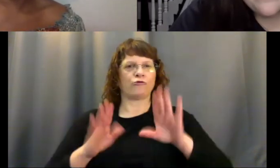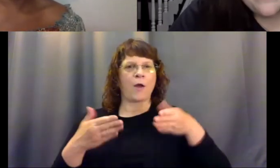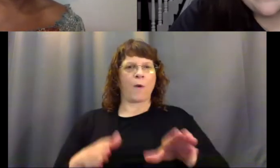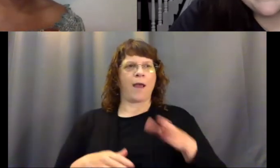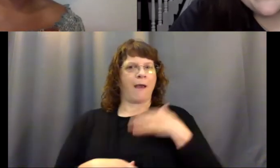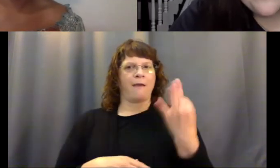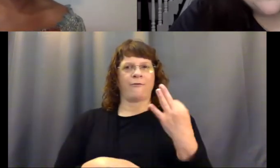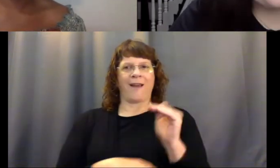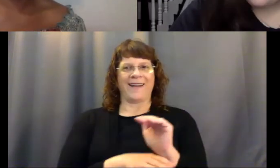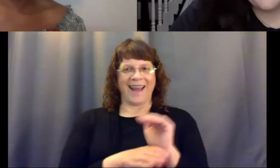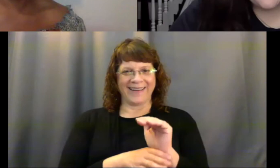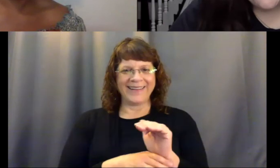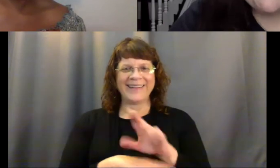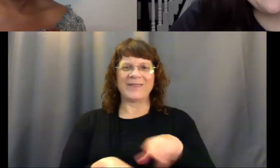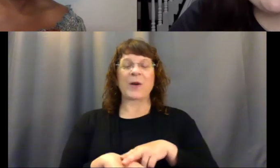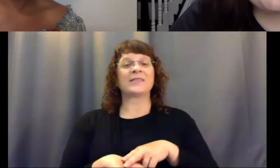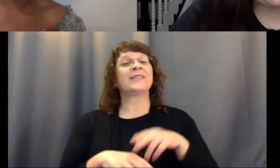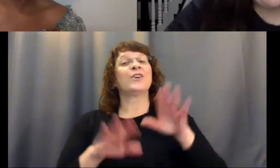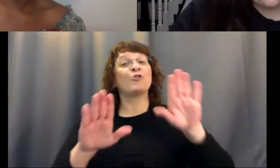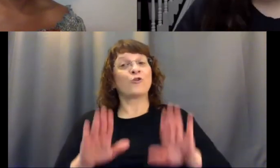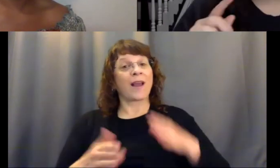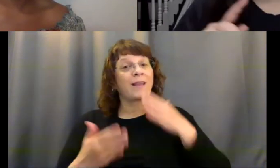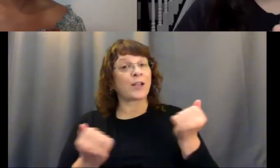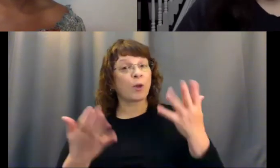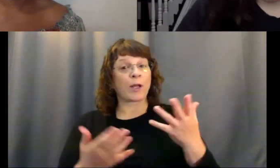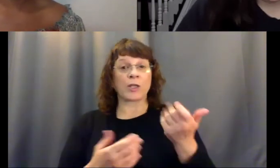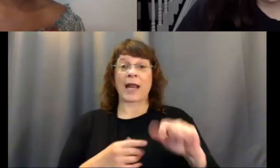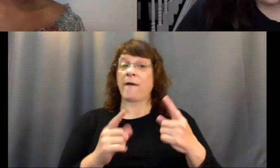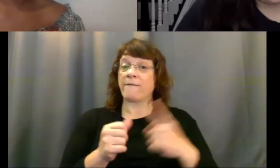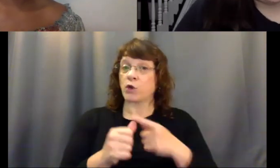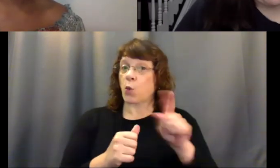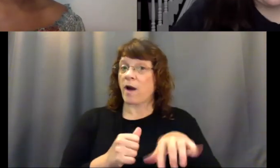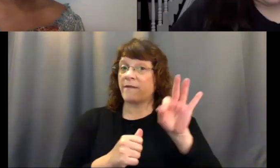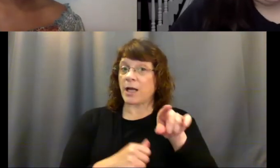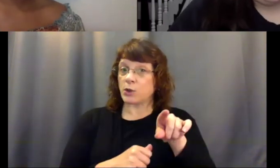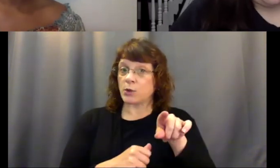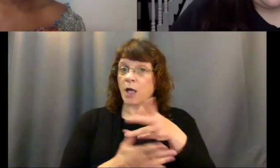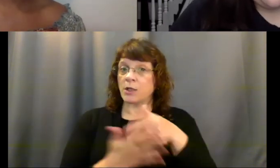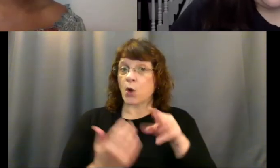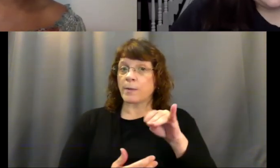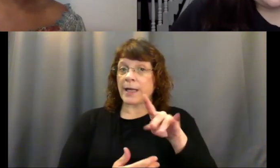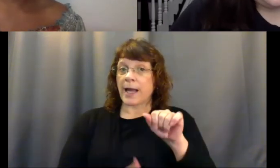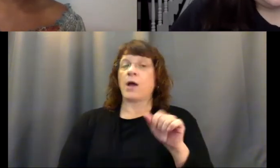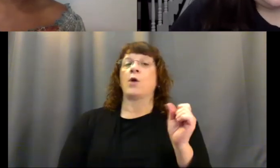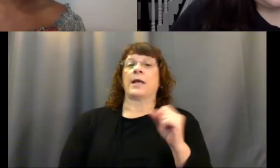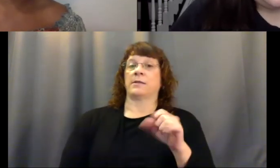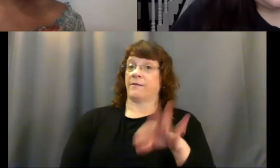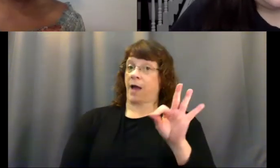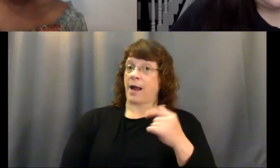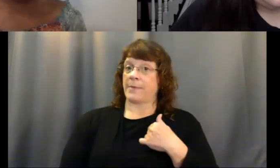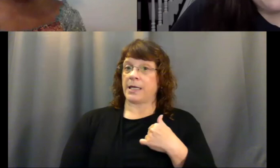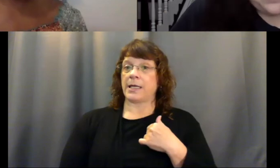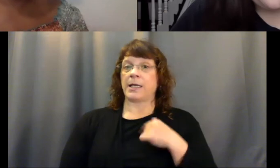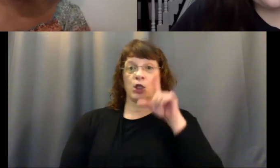night indoors. Great. Well, thank you so much. Is there first of all, where can we find you on social media? Yes, so you can find me on